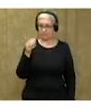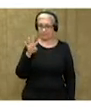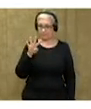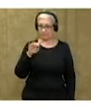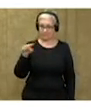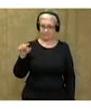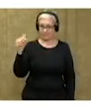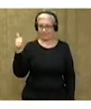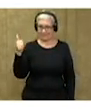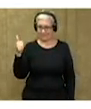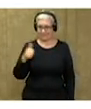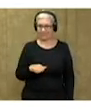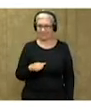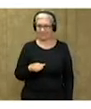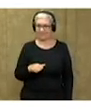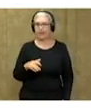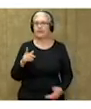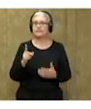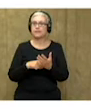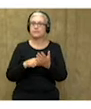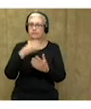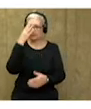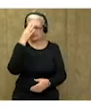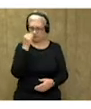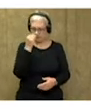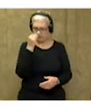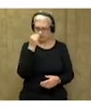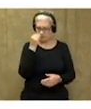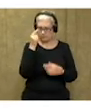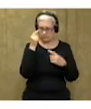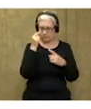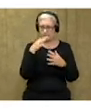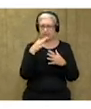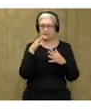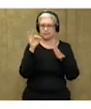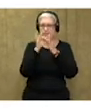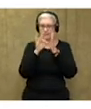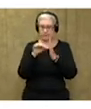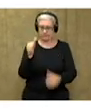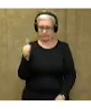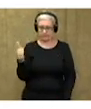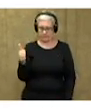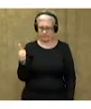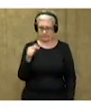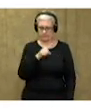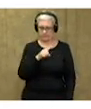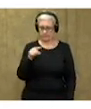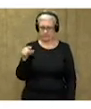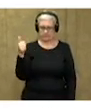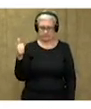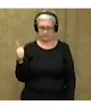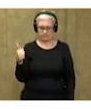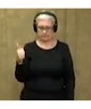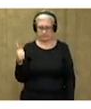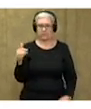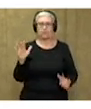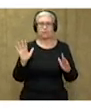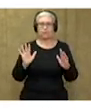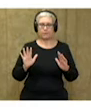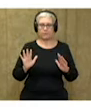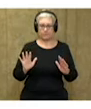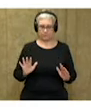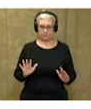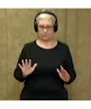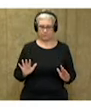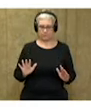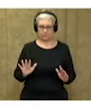to do is stop, even close your eyes and count to 10 before we react to somebody and what is going on. And that